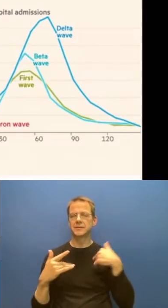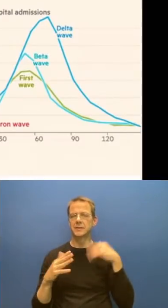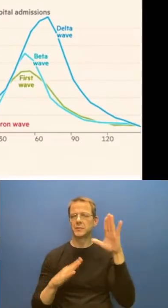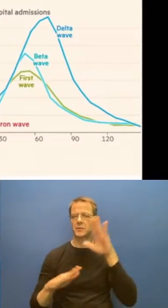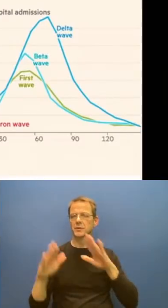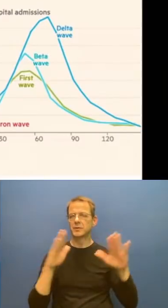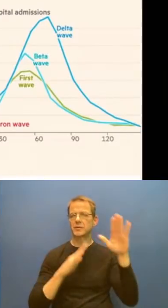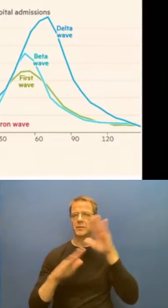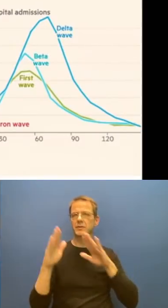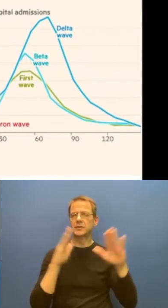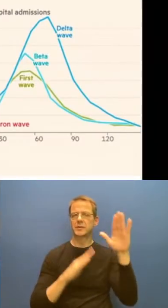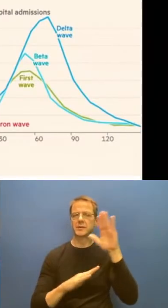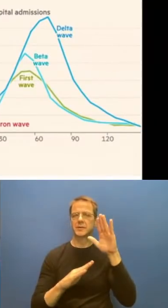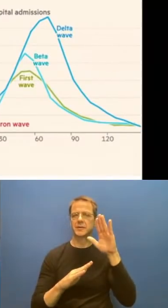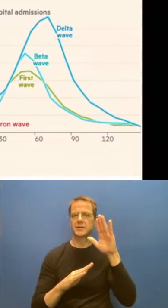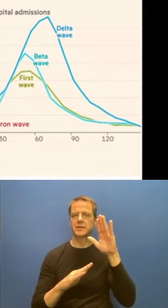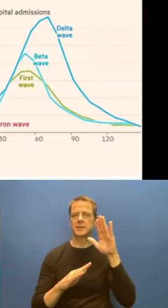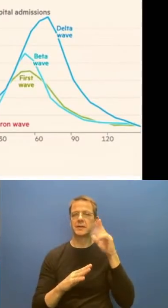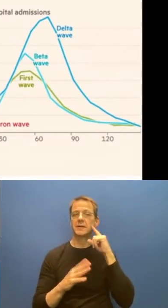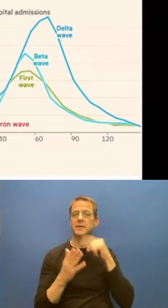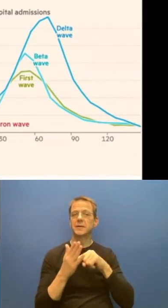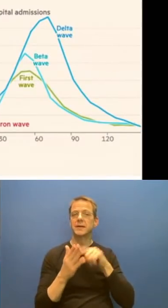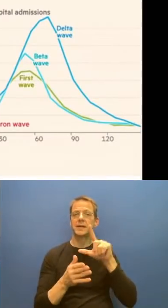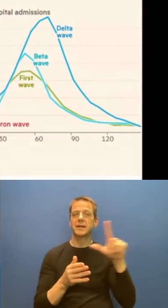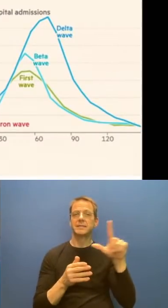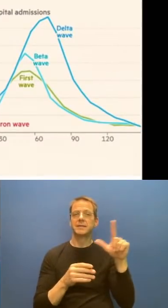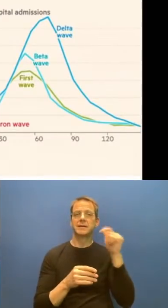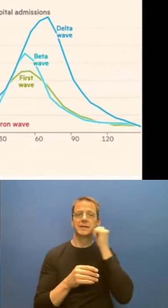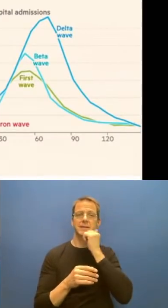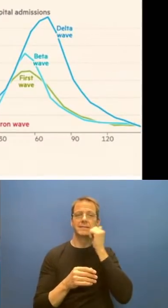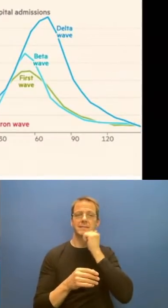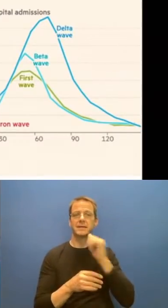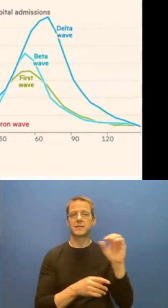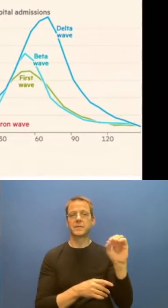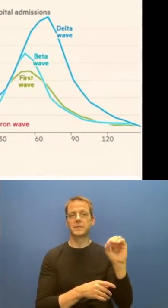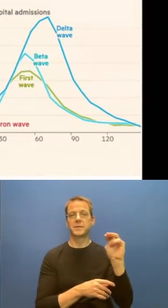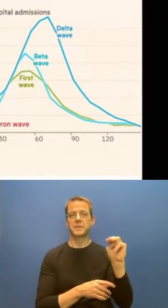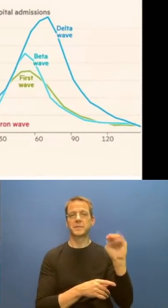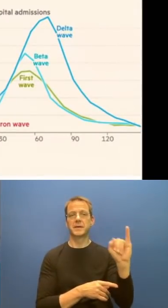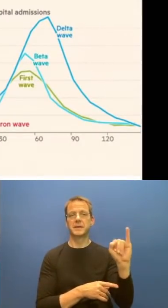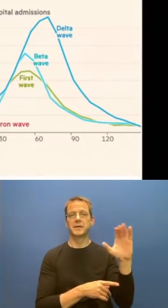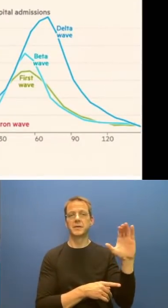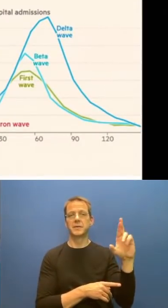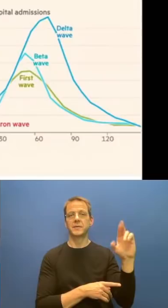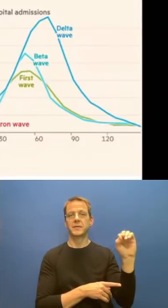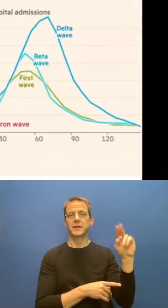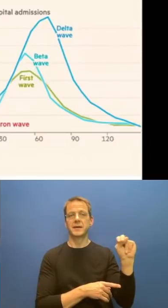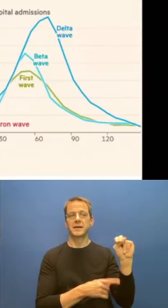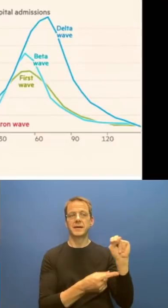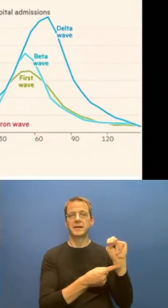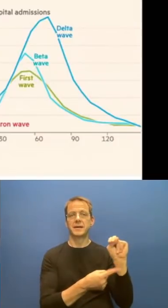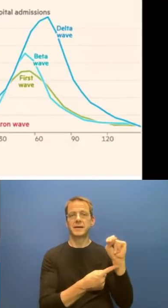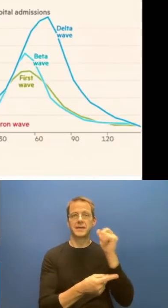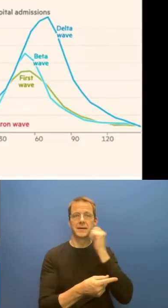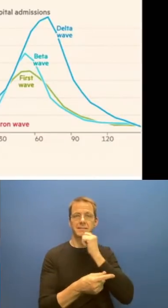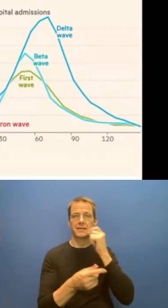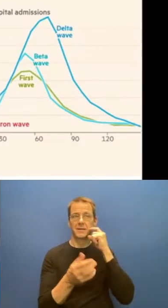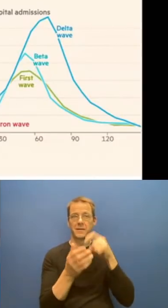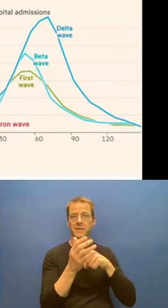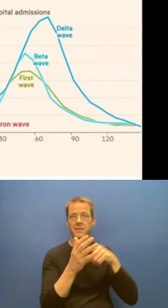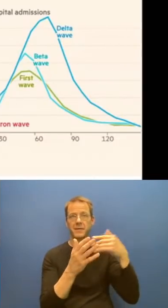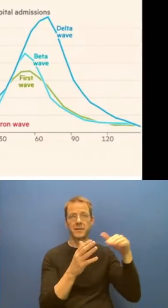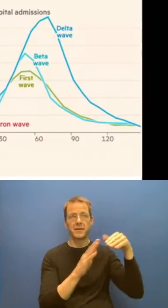can see how incredibly steep that rise is. It is crazy. I'm going to bring up the actual data. This is for